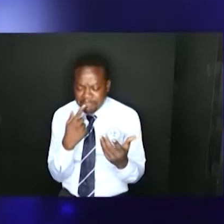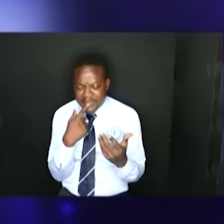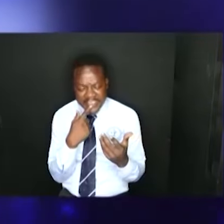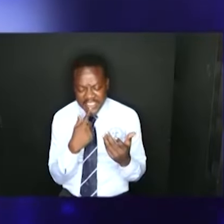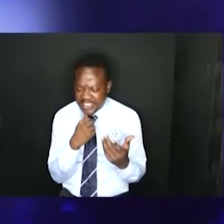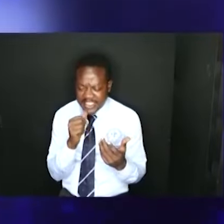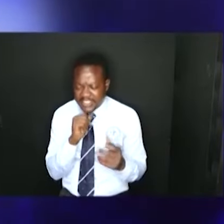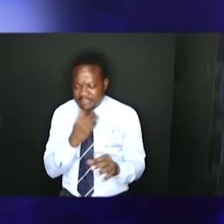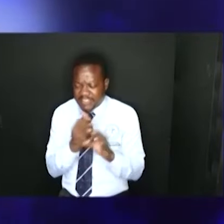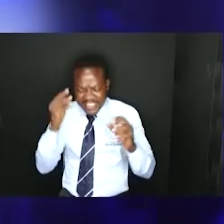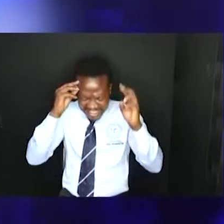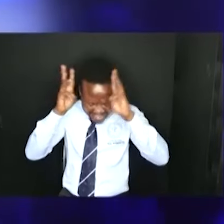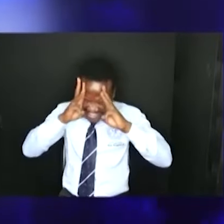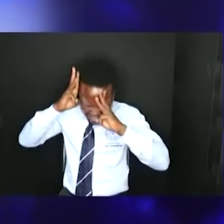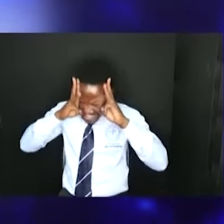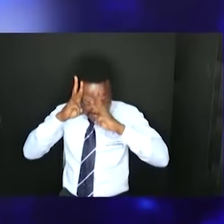all.